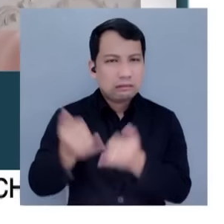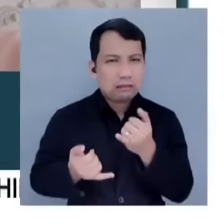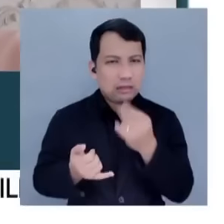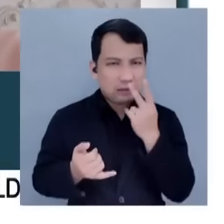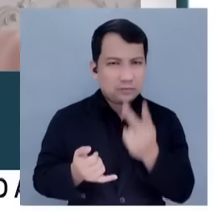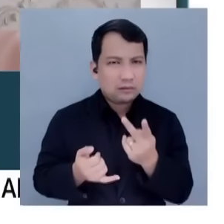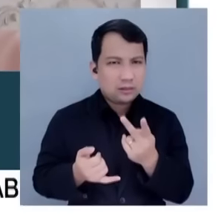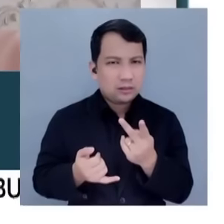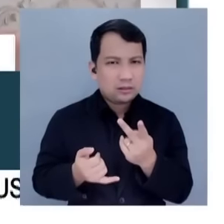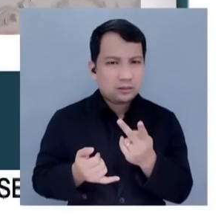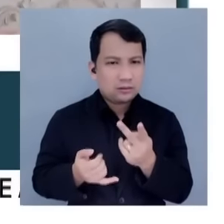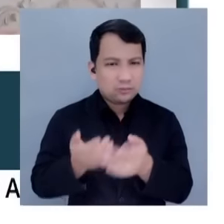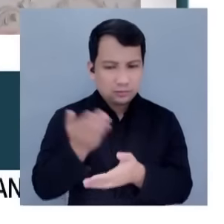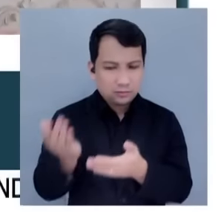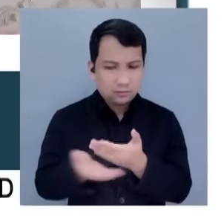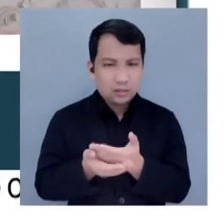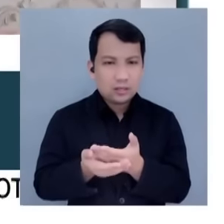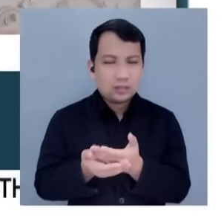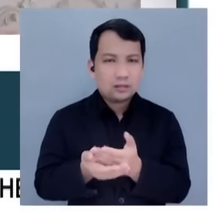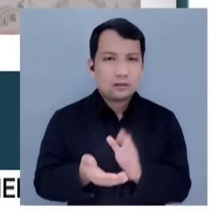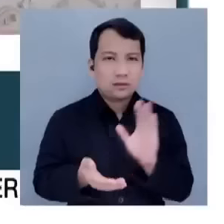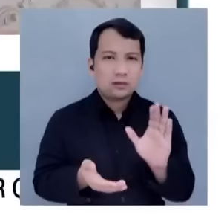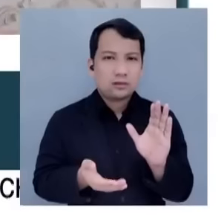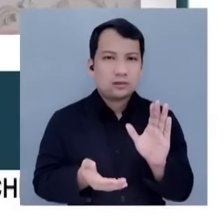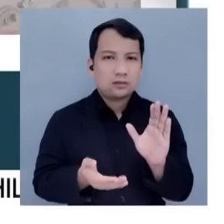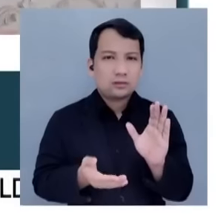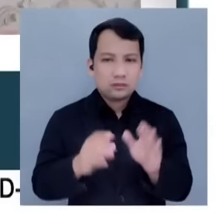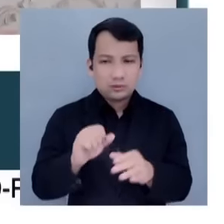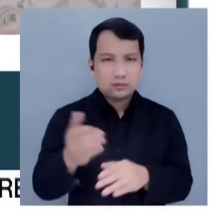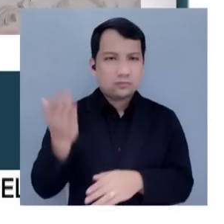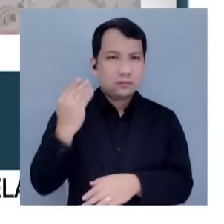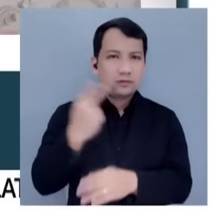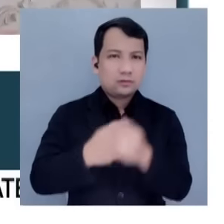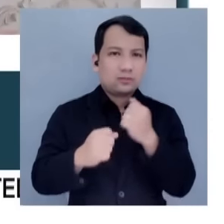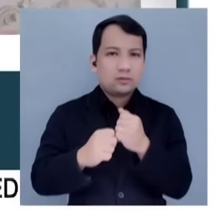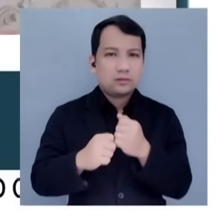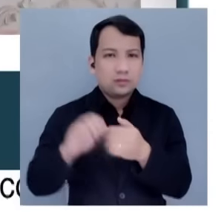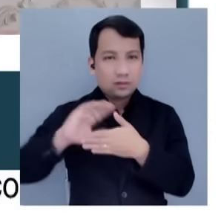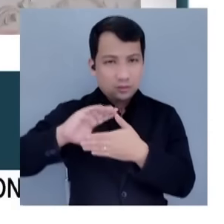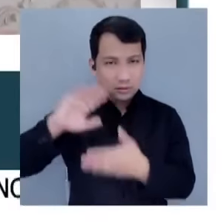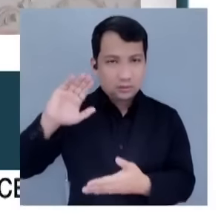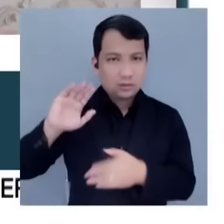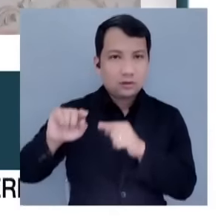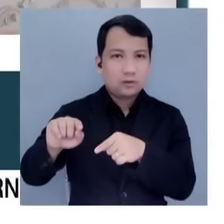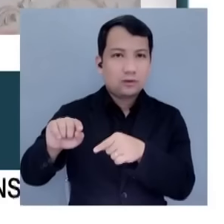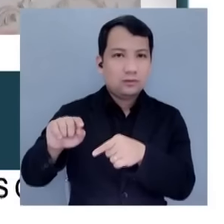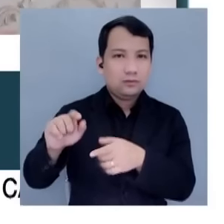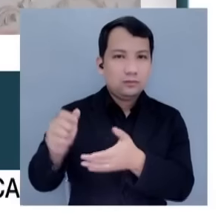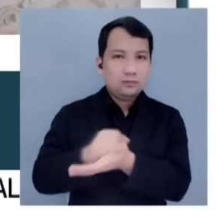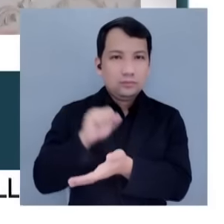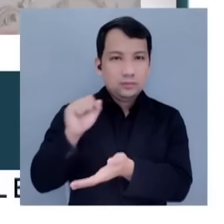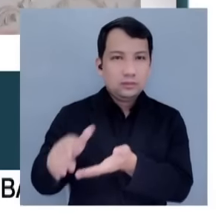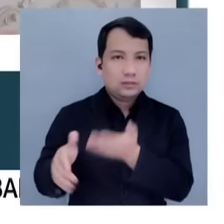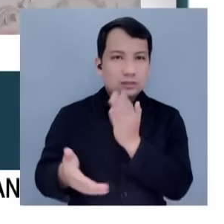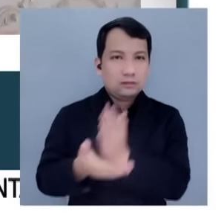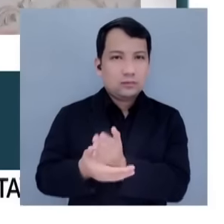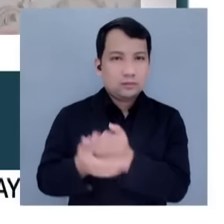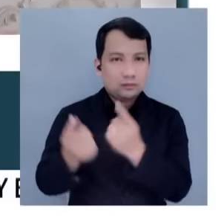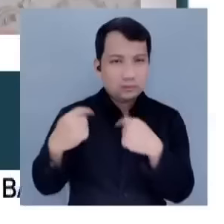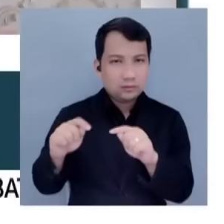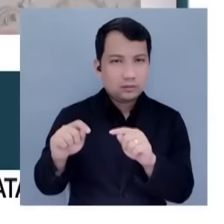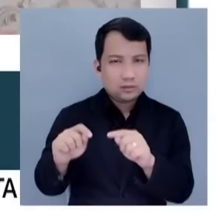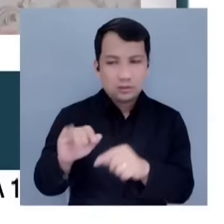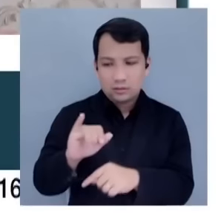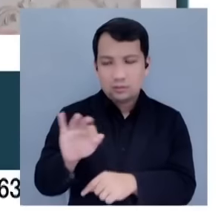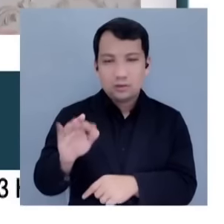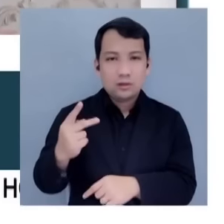the last time we filed the case, which was about 2 years ago, it was YouTube who took it down. So we are still trying to determine. That's why